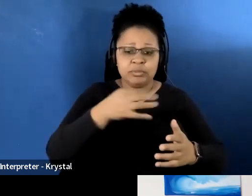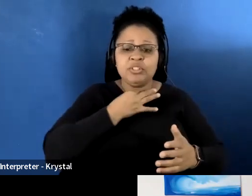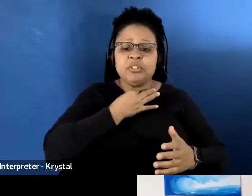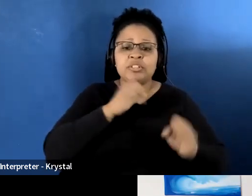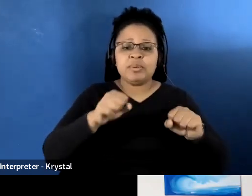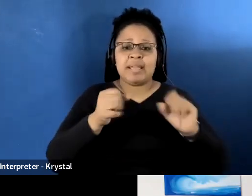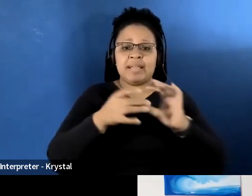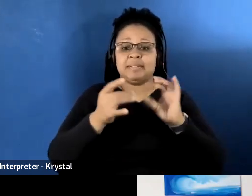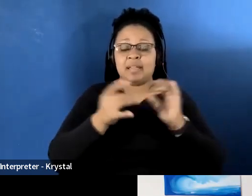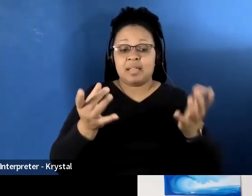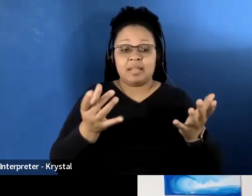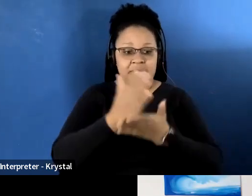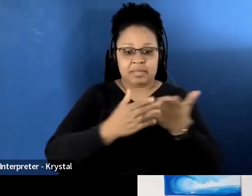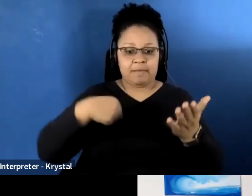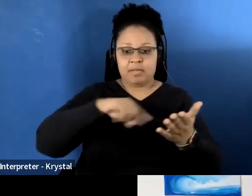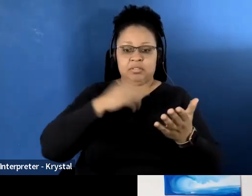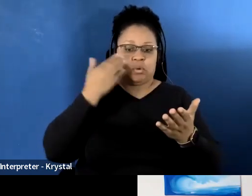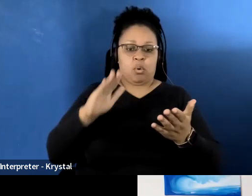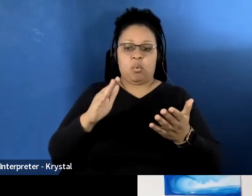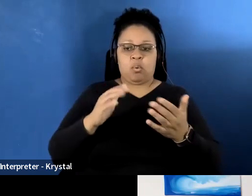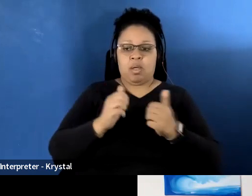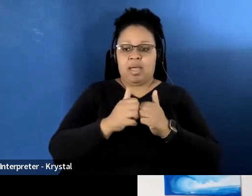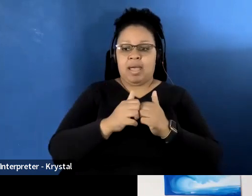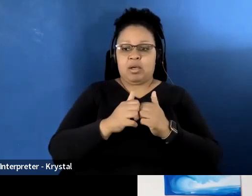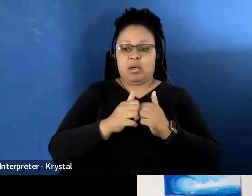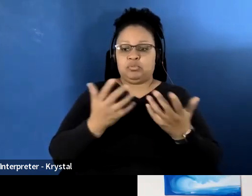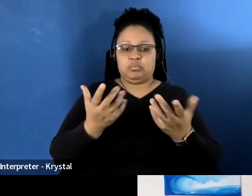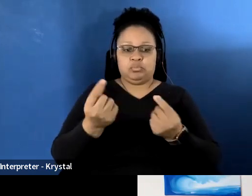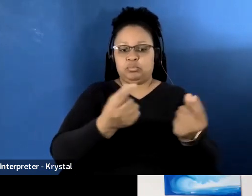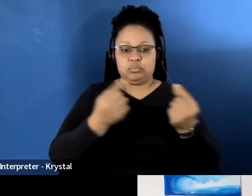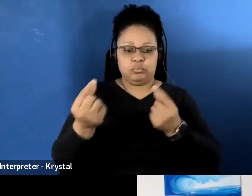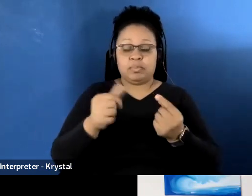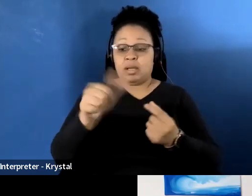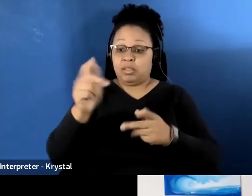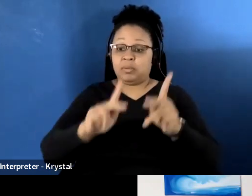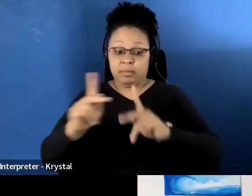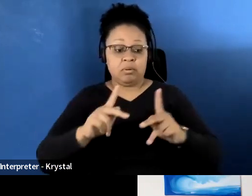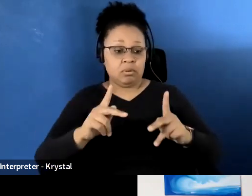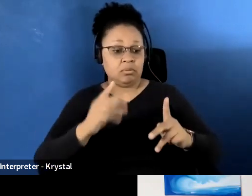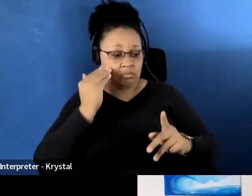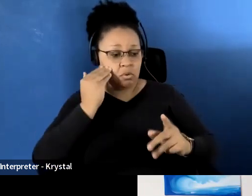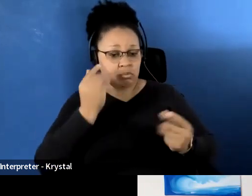Maybe some of us don't know how to deal with certain things that other people have dealt with that would be helpful.